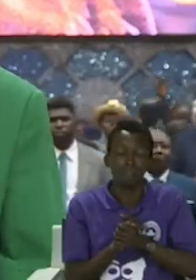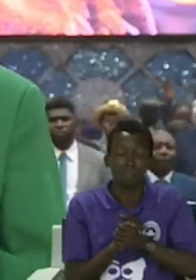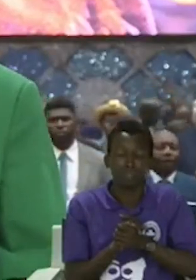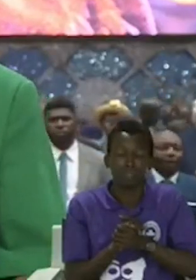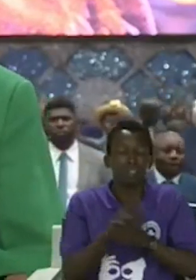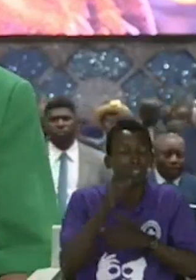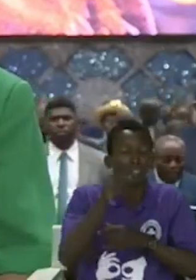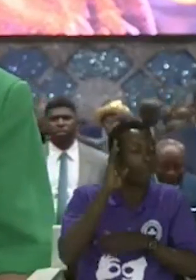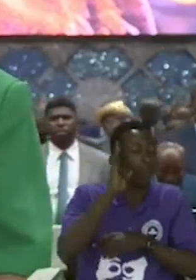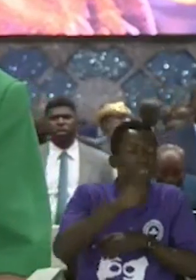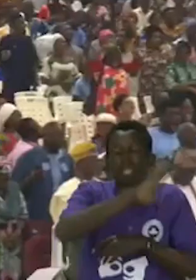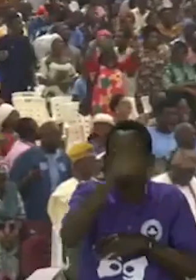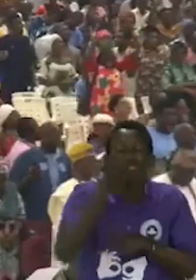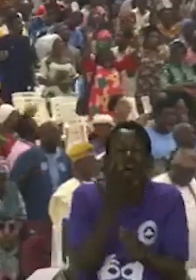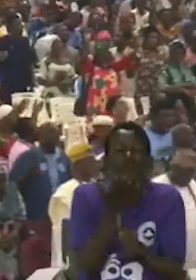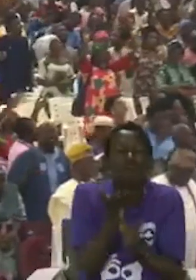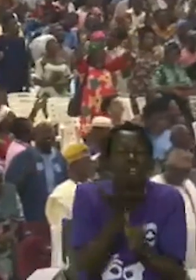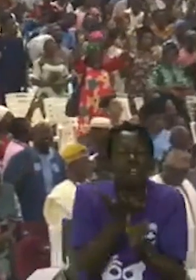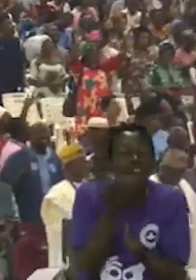You will never beg for food.